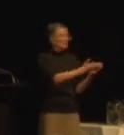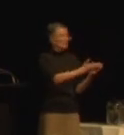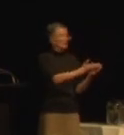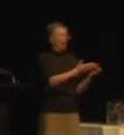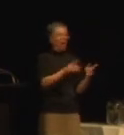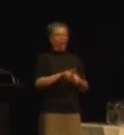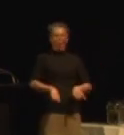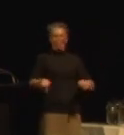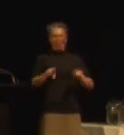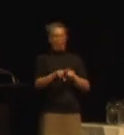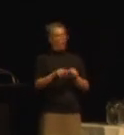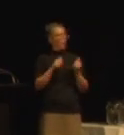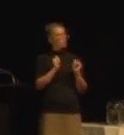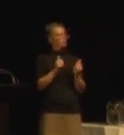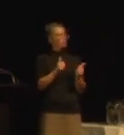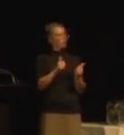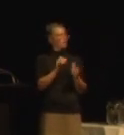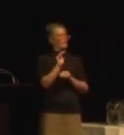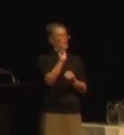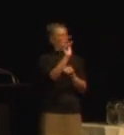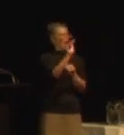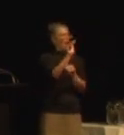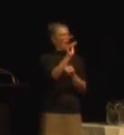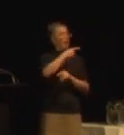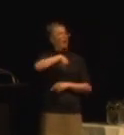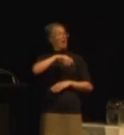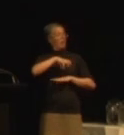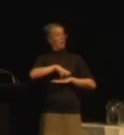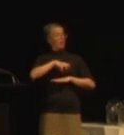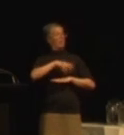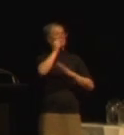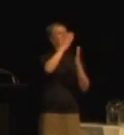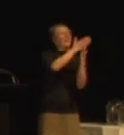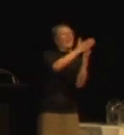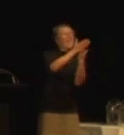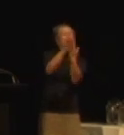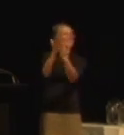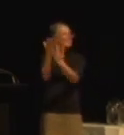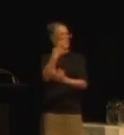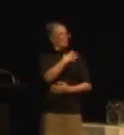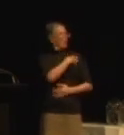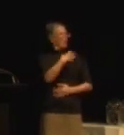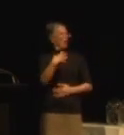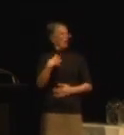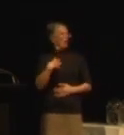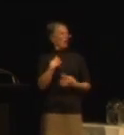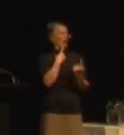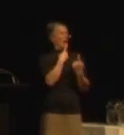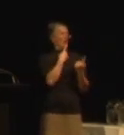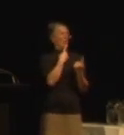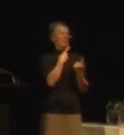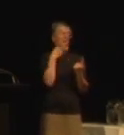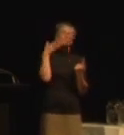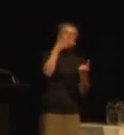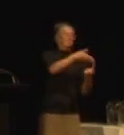There is also great potential for the future of DigitalNZ to be a place where iwi have access to the holdings of the Crown, all in one easily searchable